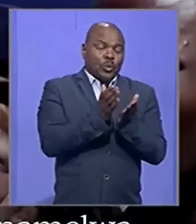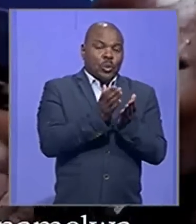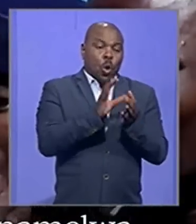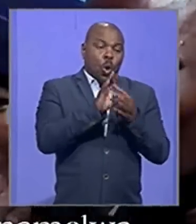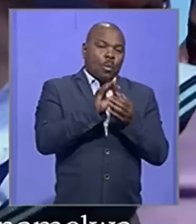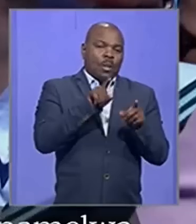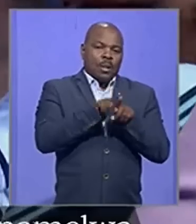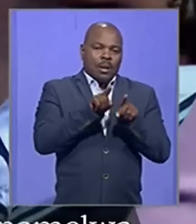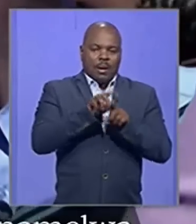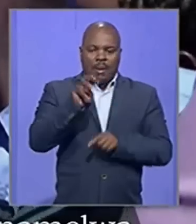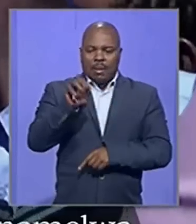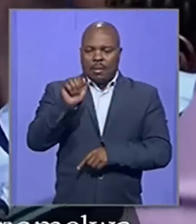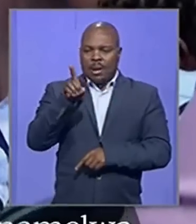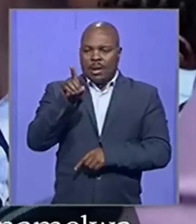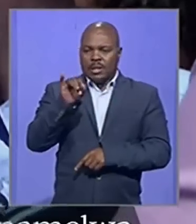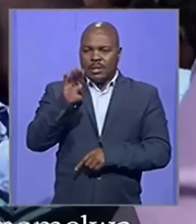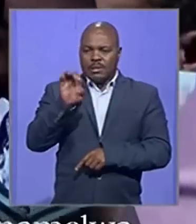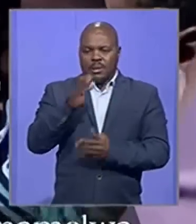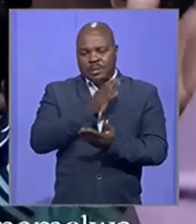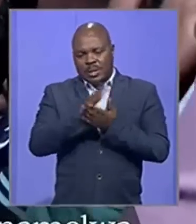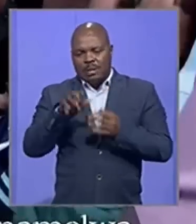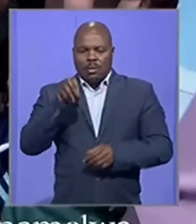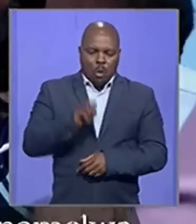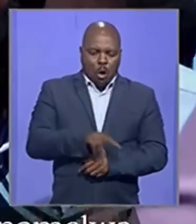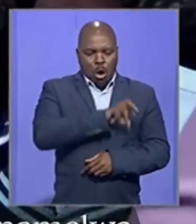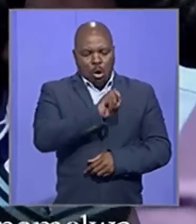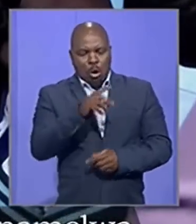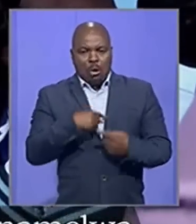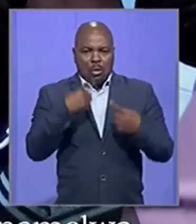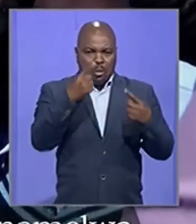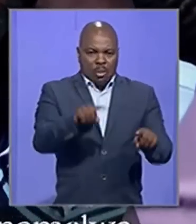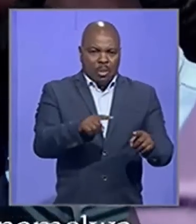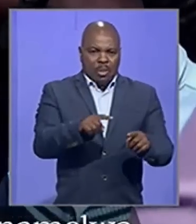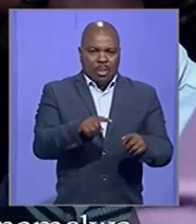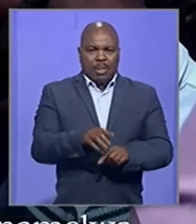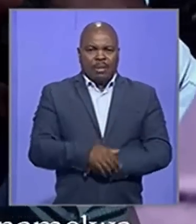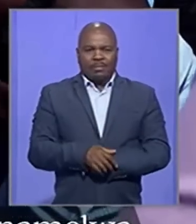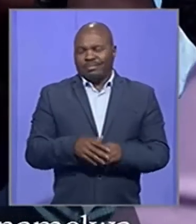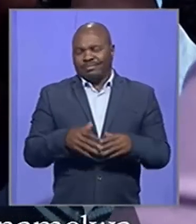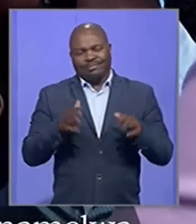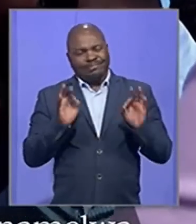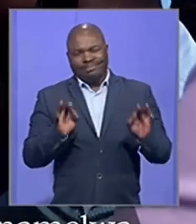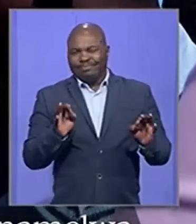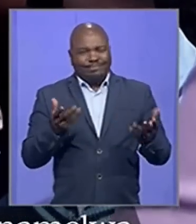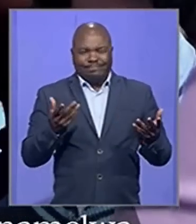bana ba Madibe go kgona go tla le ka maoto after break ya re kgona go reetsa sentle gore